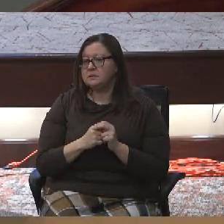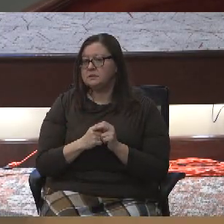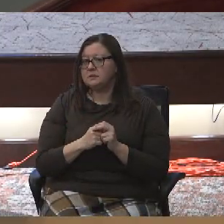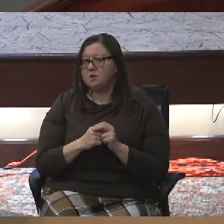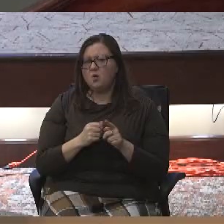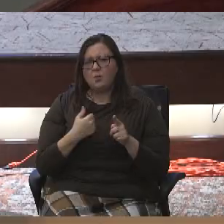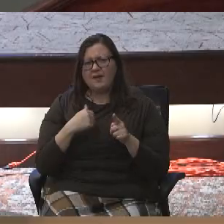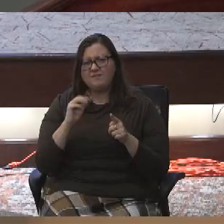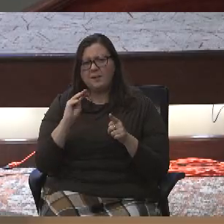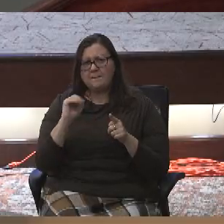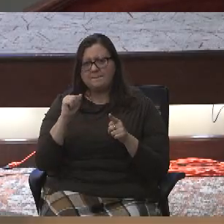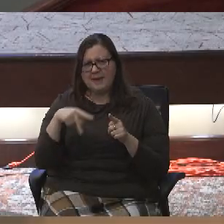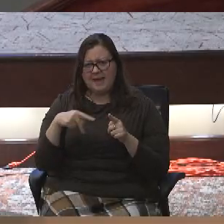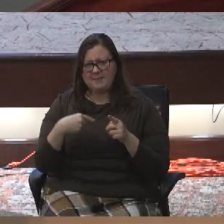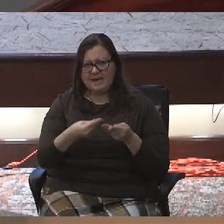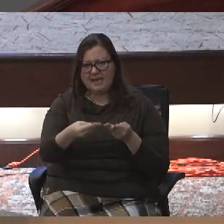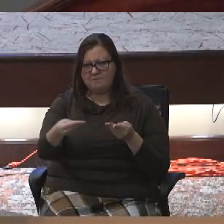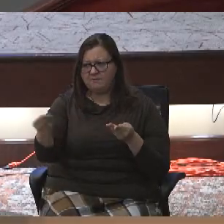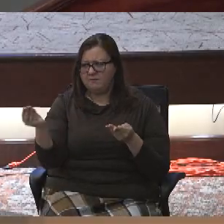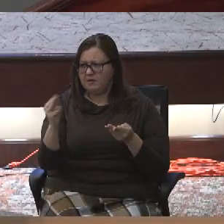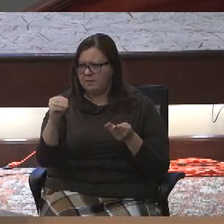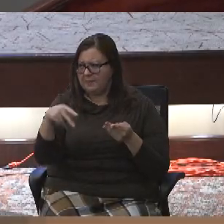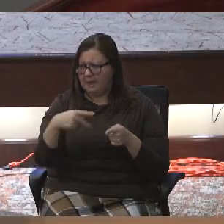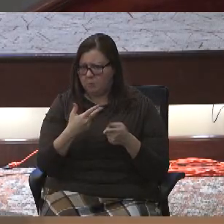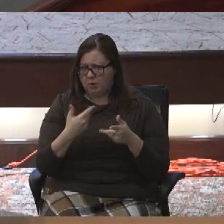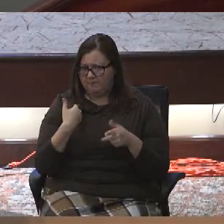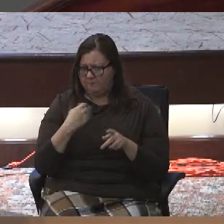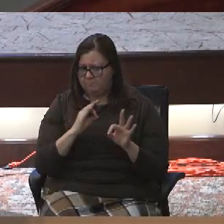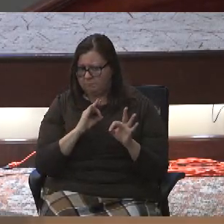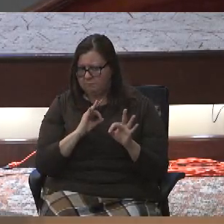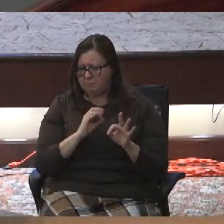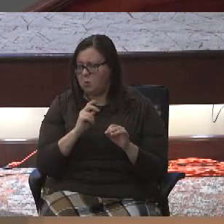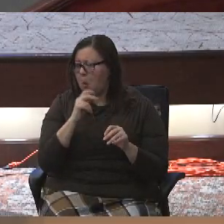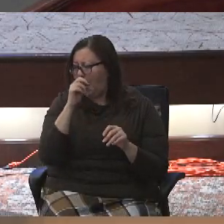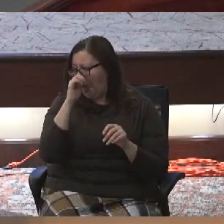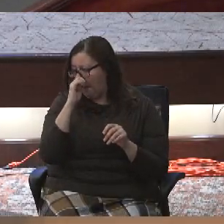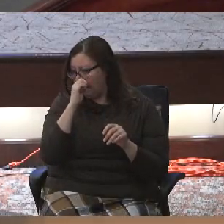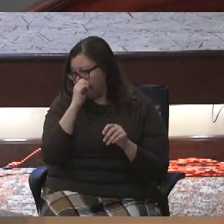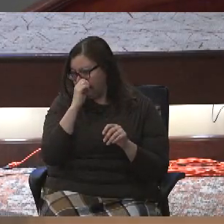have a map, okay? So y'all each got that. Okay, great.